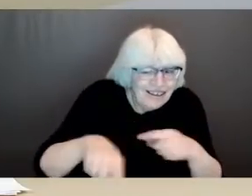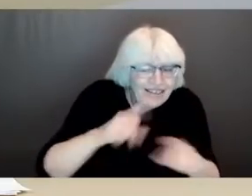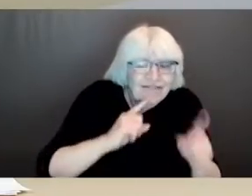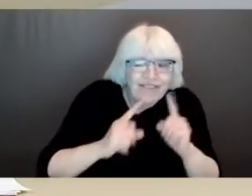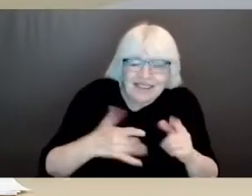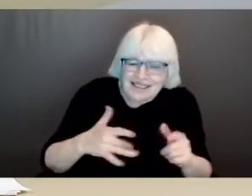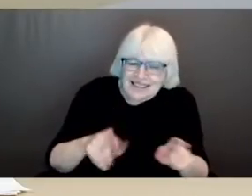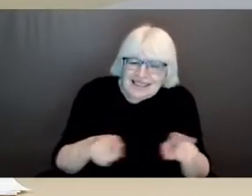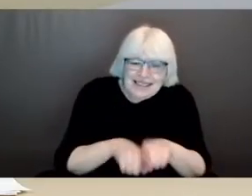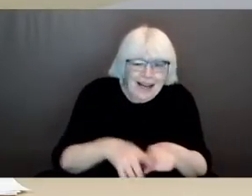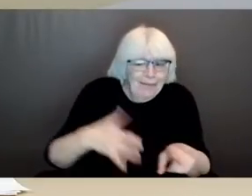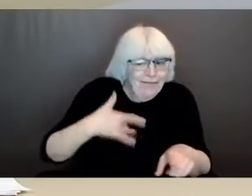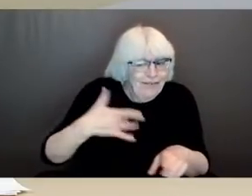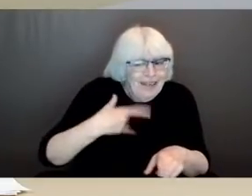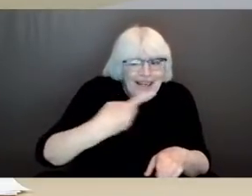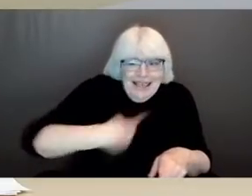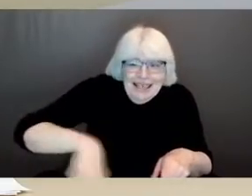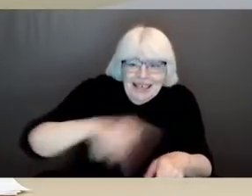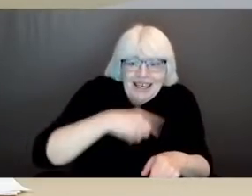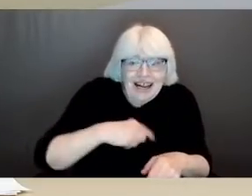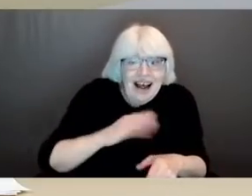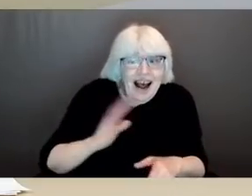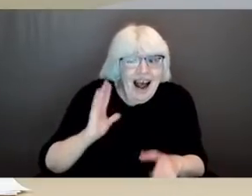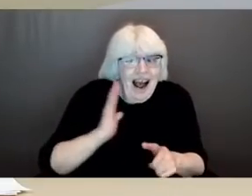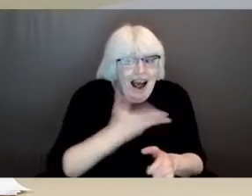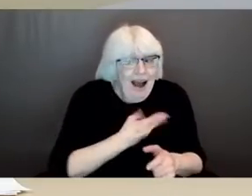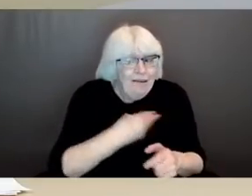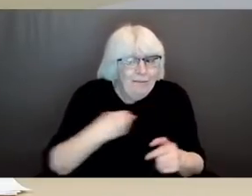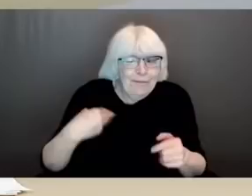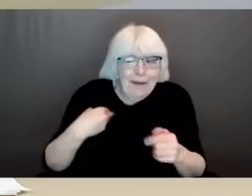As a member of our team stated recently,